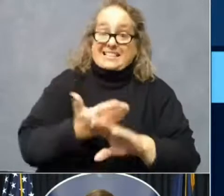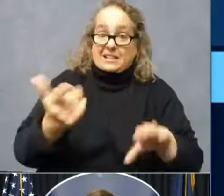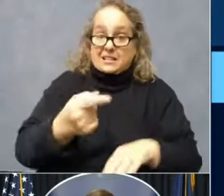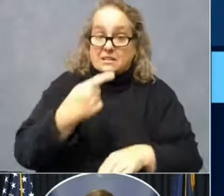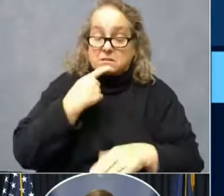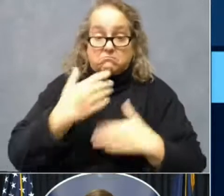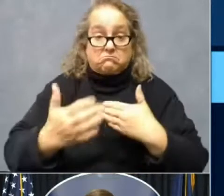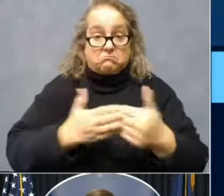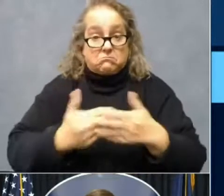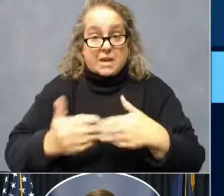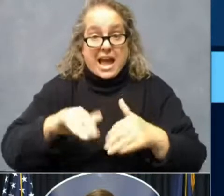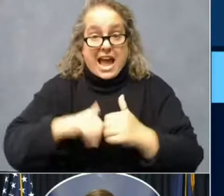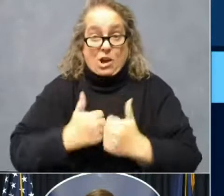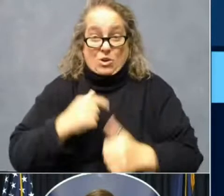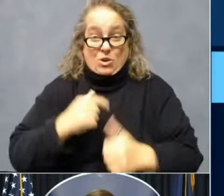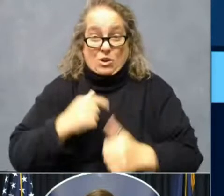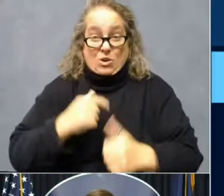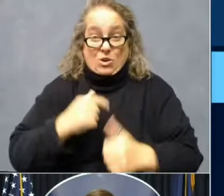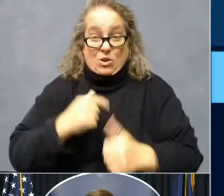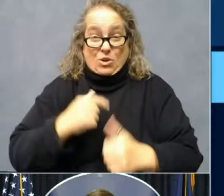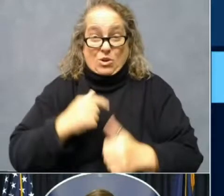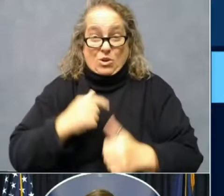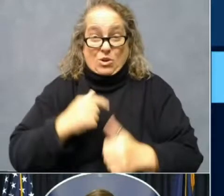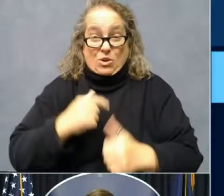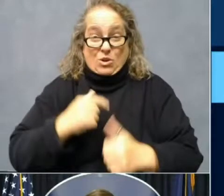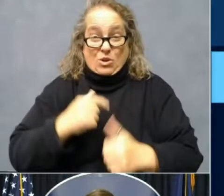and threat to the hospital systems,